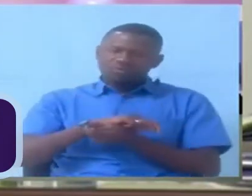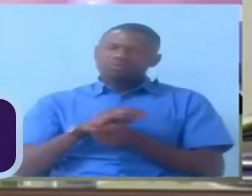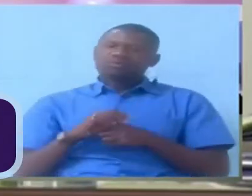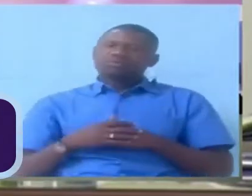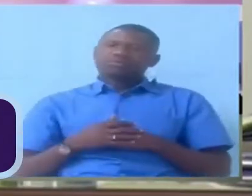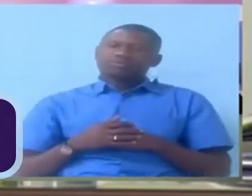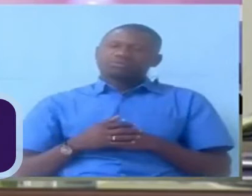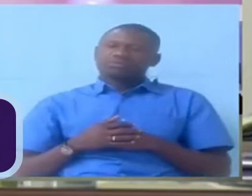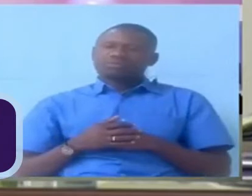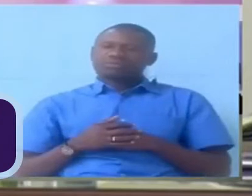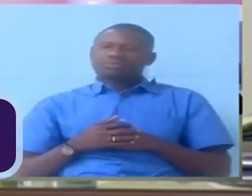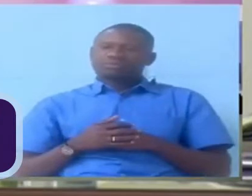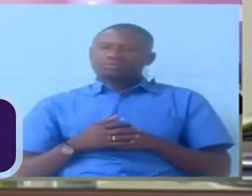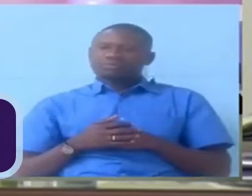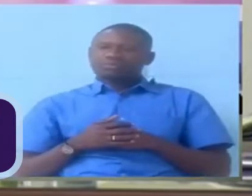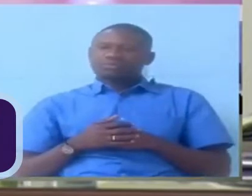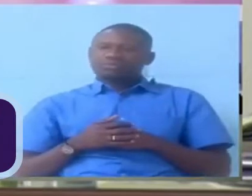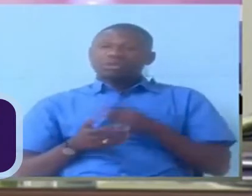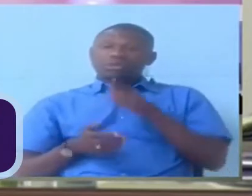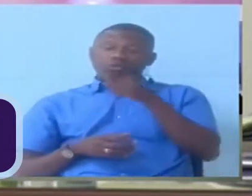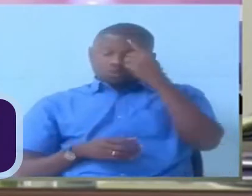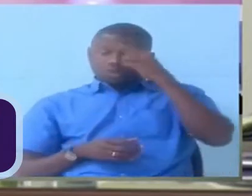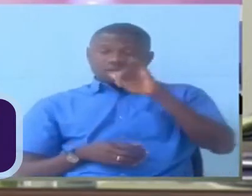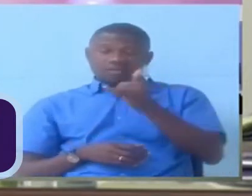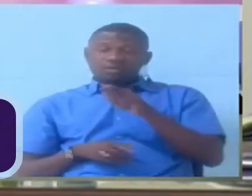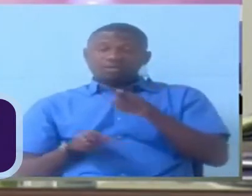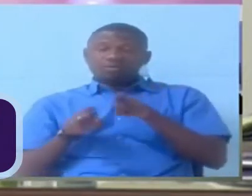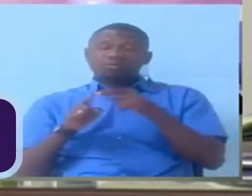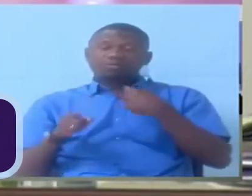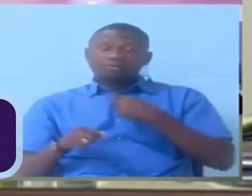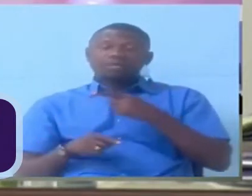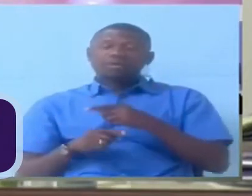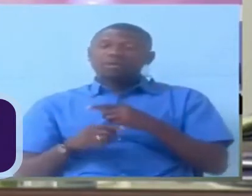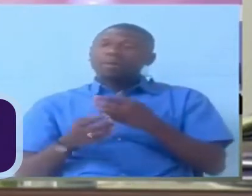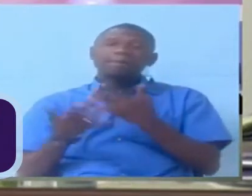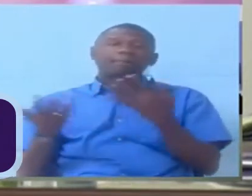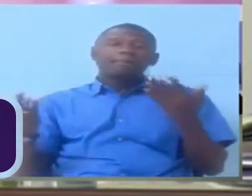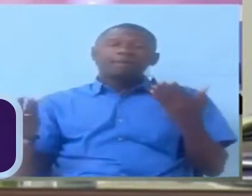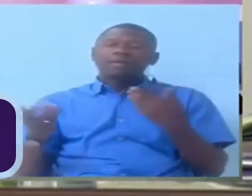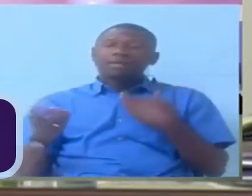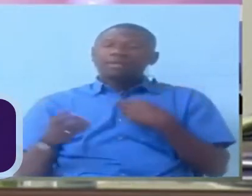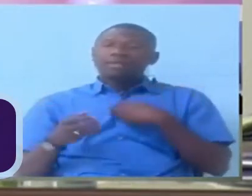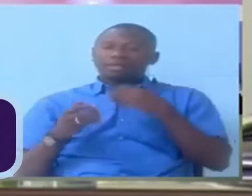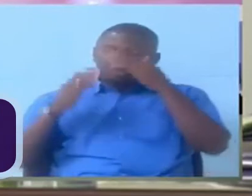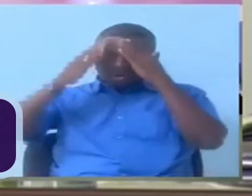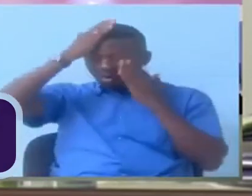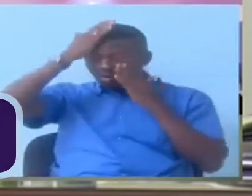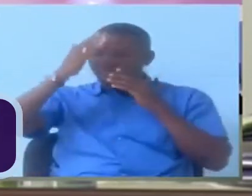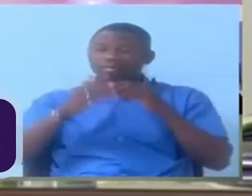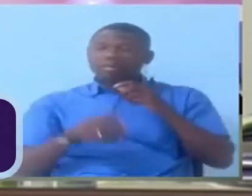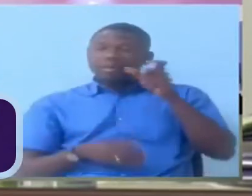officers. You know, they went in the army when you talk about the requirement.